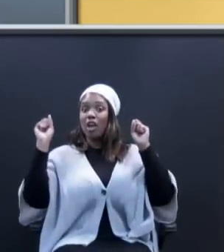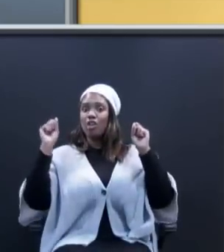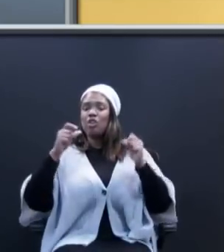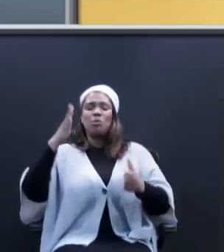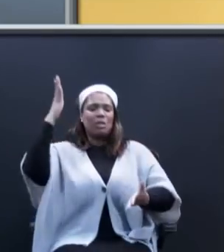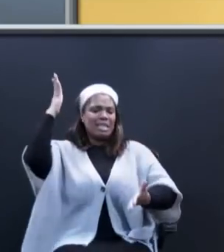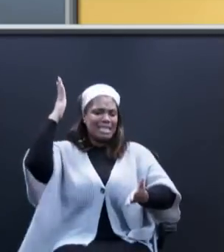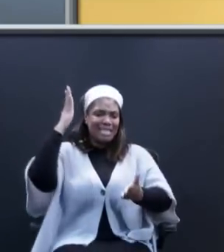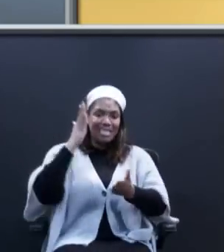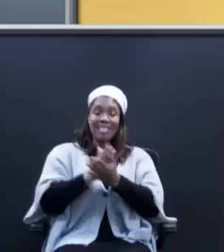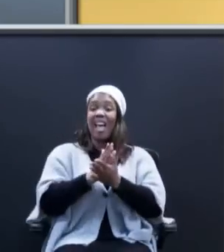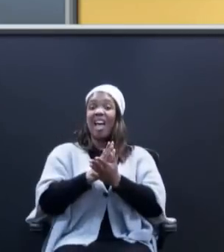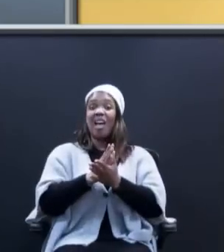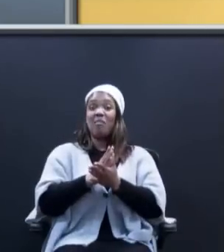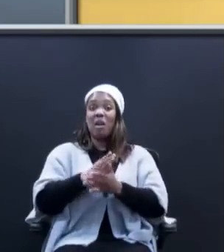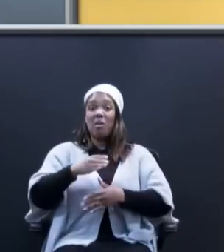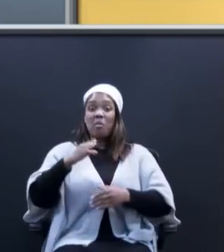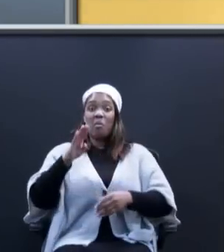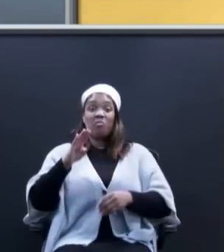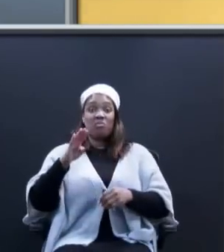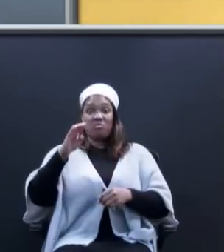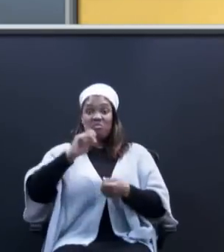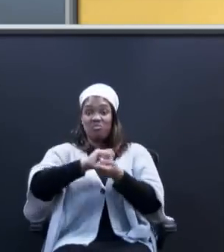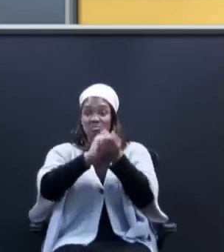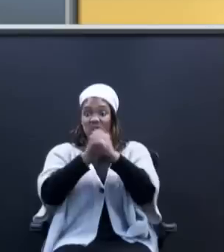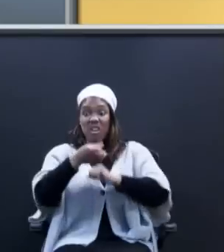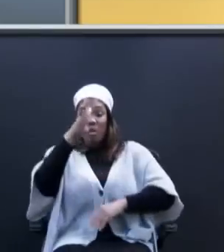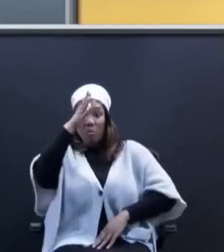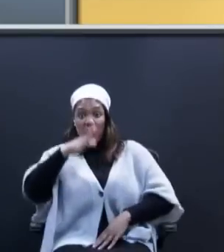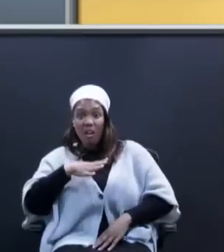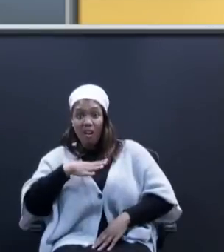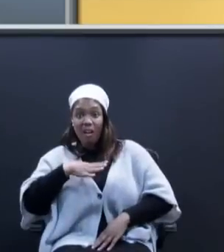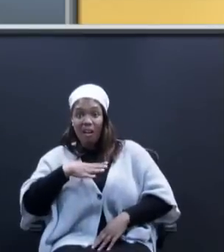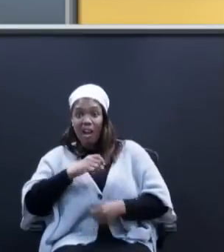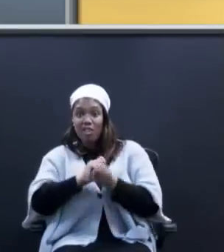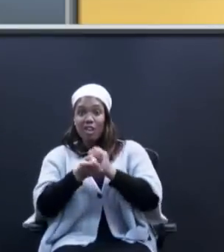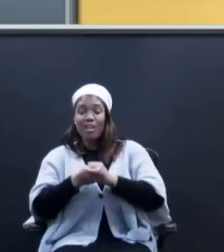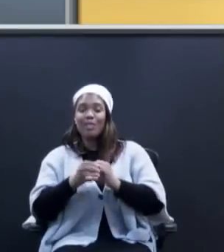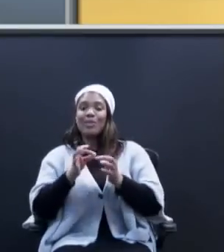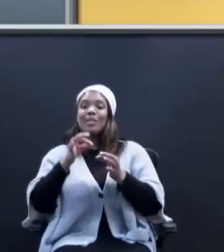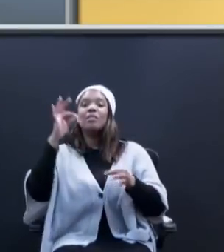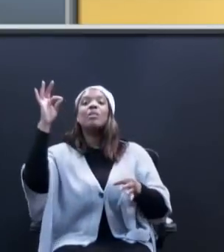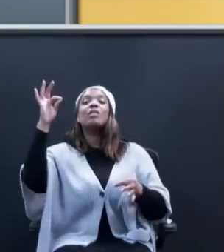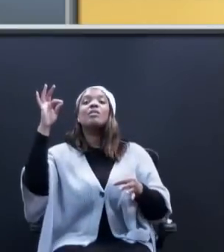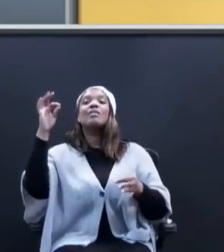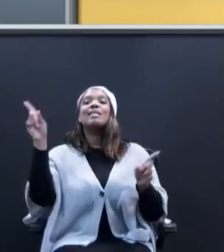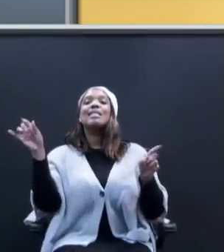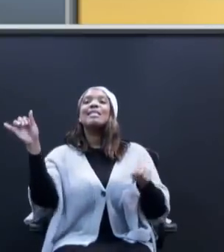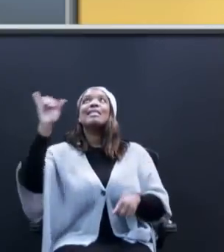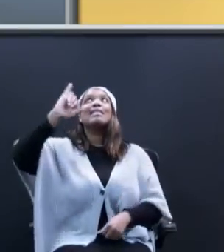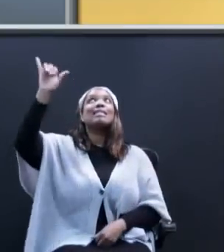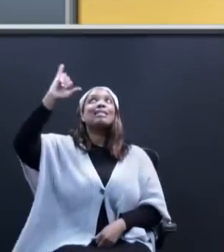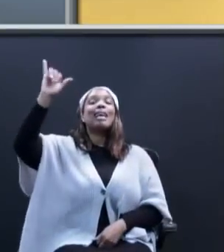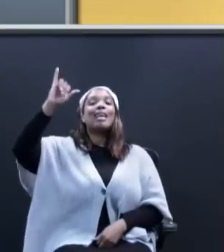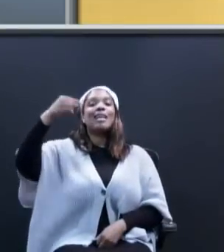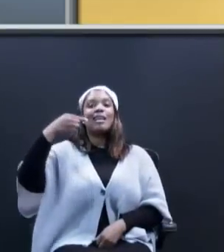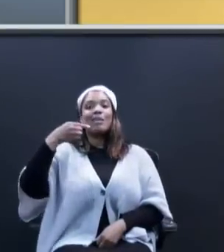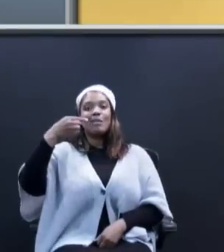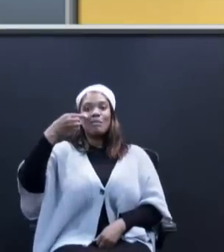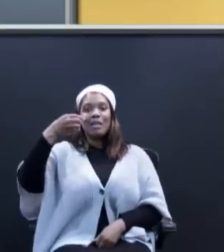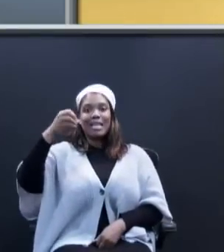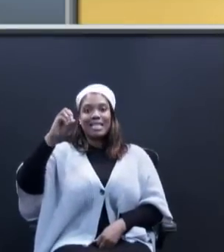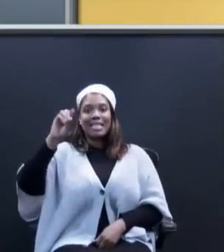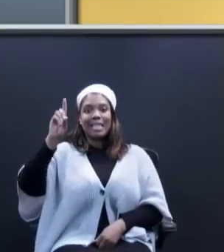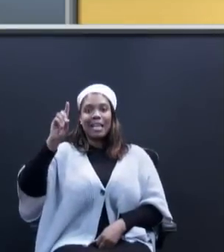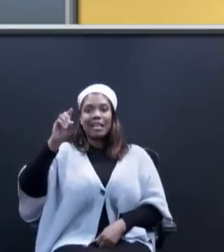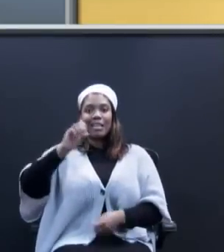become God when that seven trumpet blow. This is the thing that you need to understand. That gives you something to